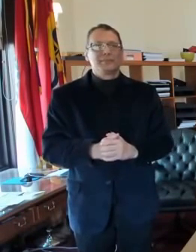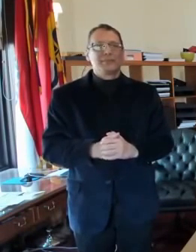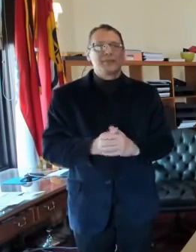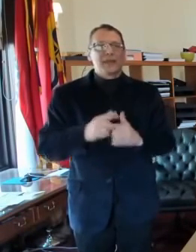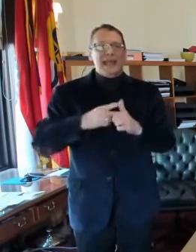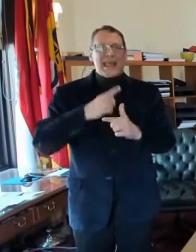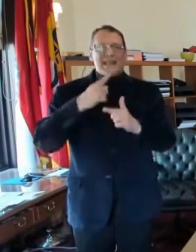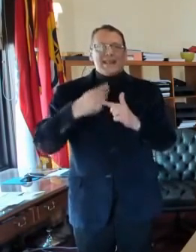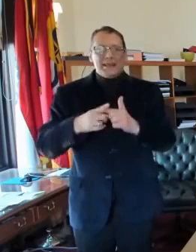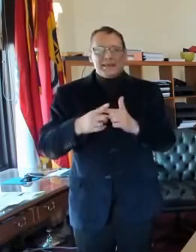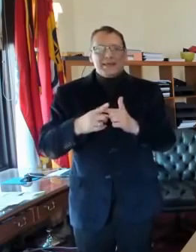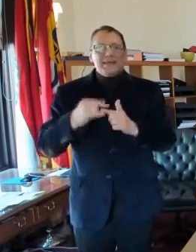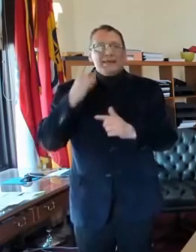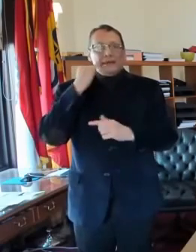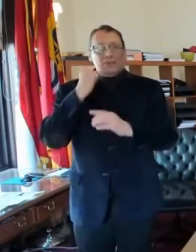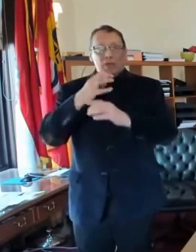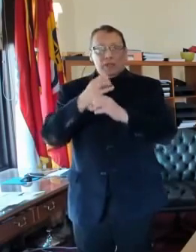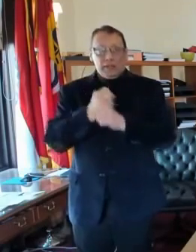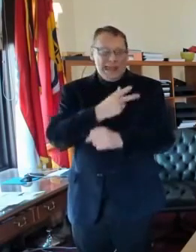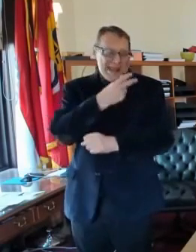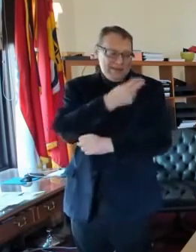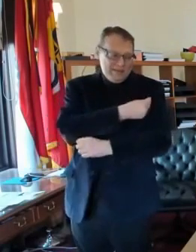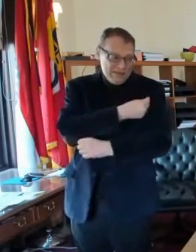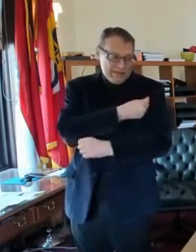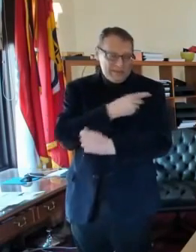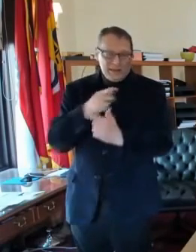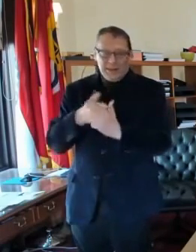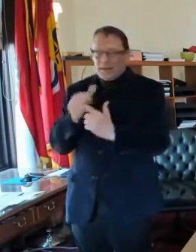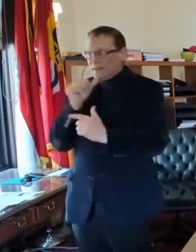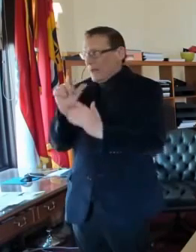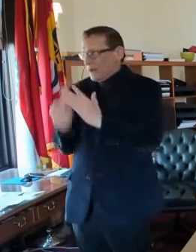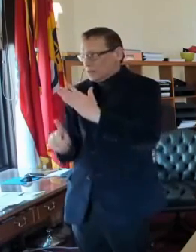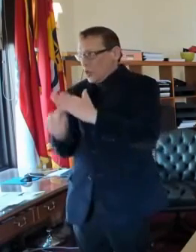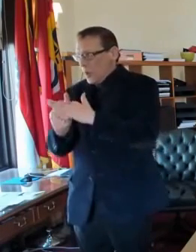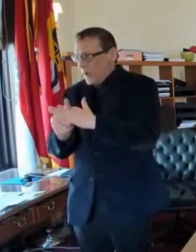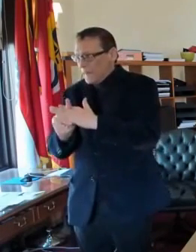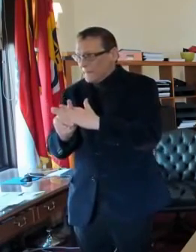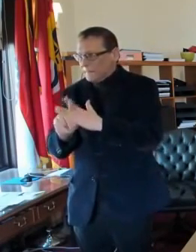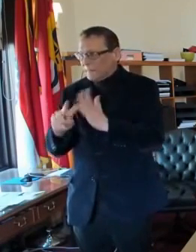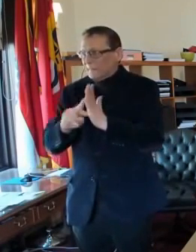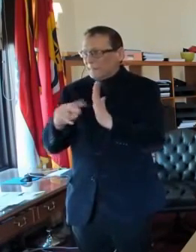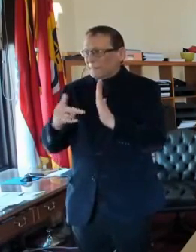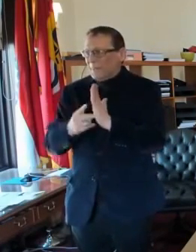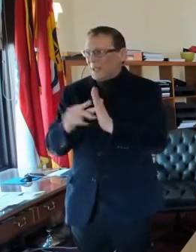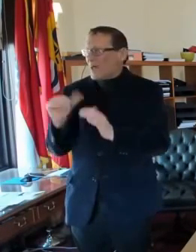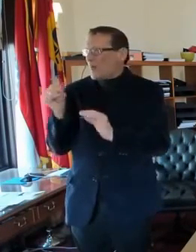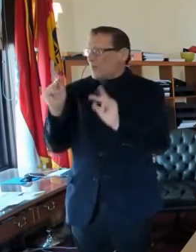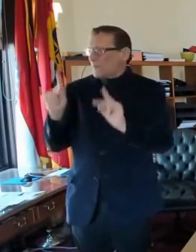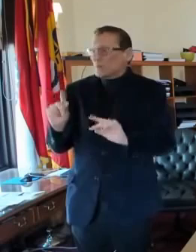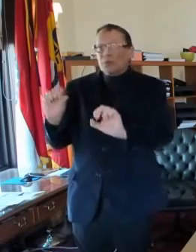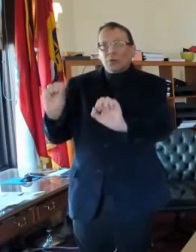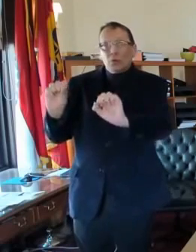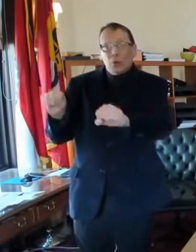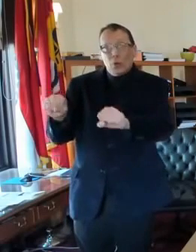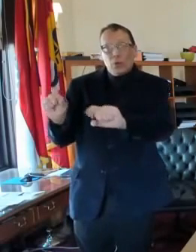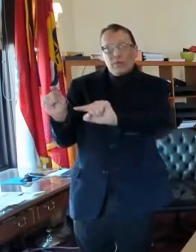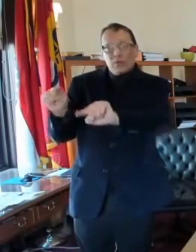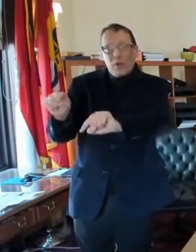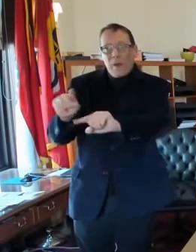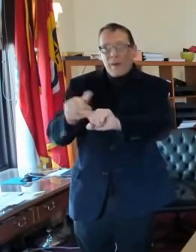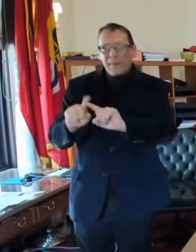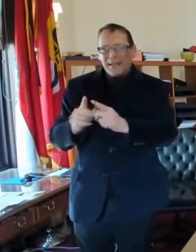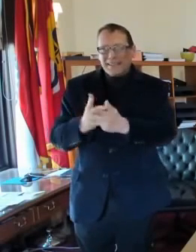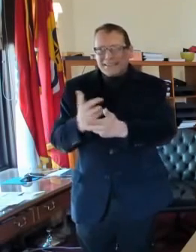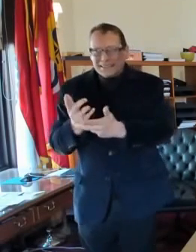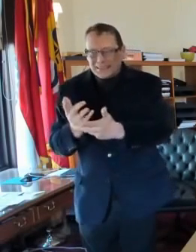then you would be if you got the vaccine in one place, you'd be a no-show in another place, and that means you've kept somebody else who could have gotten